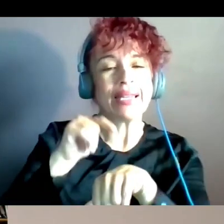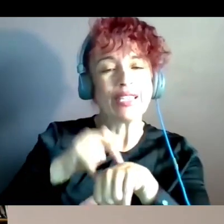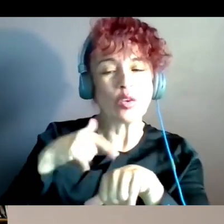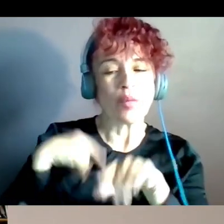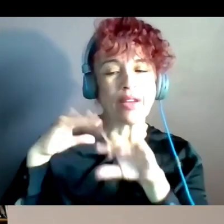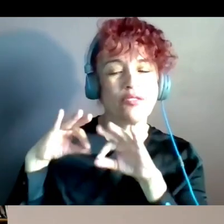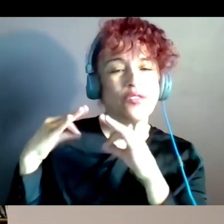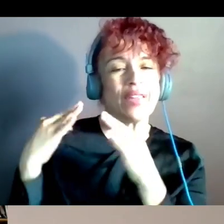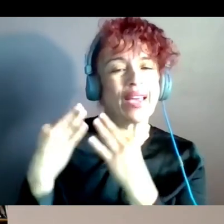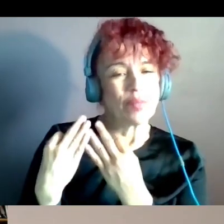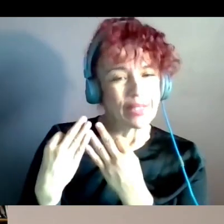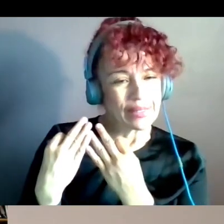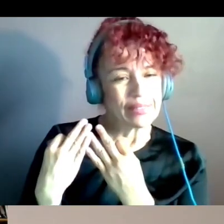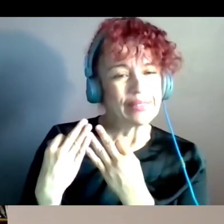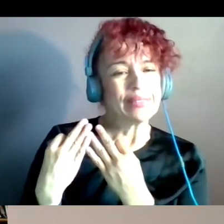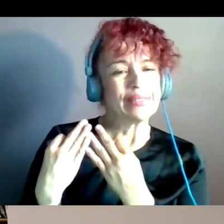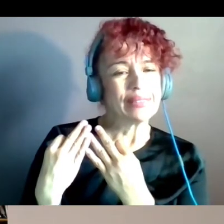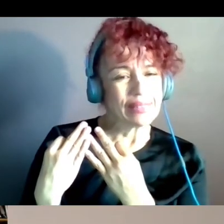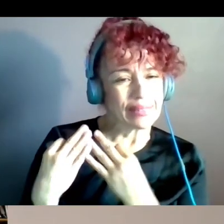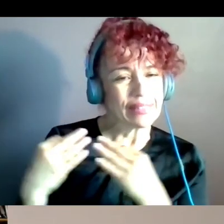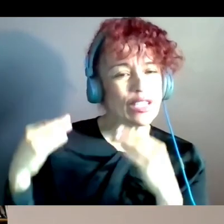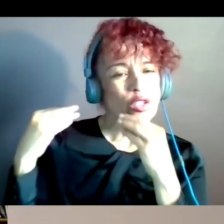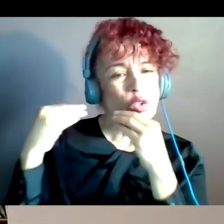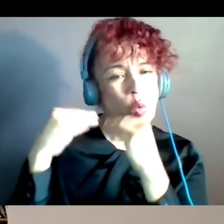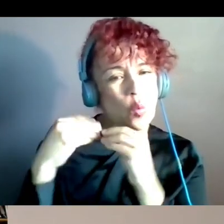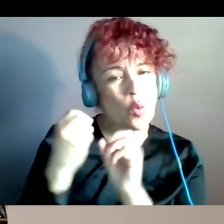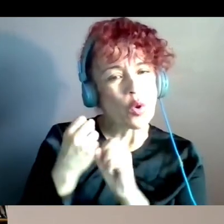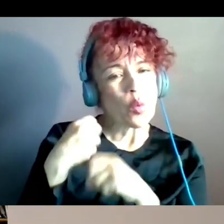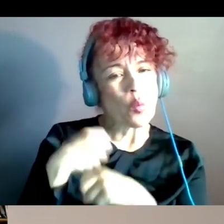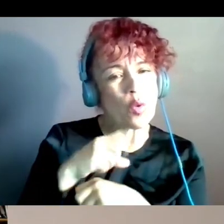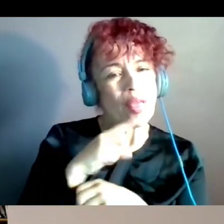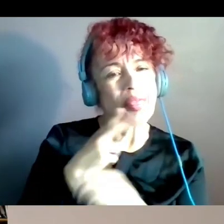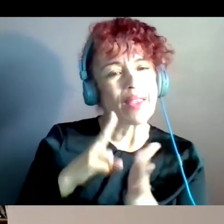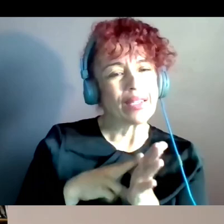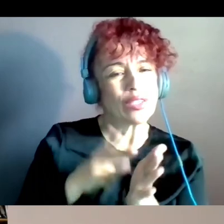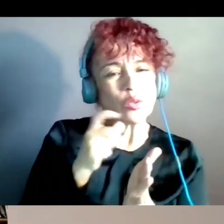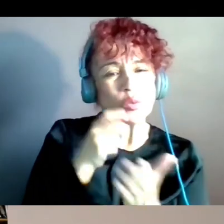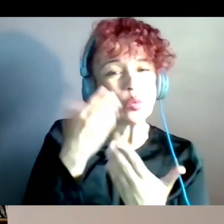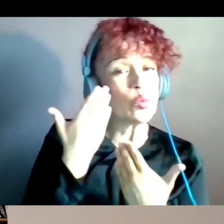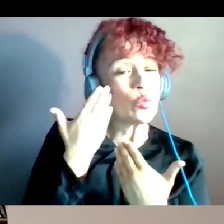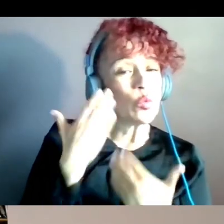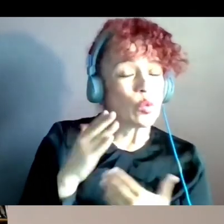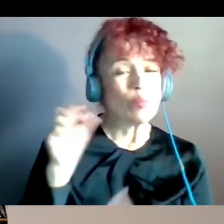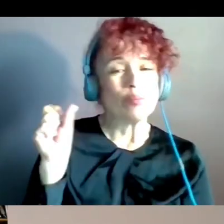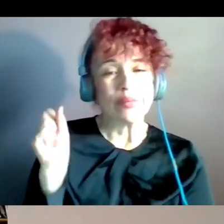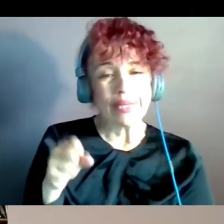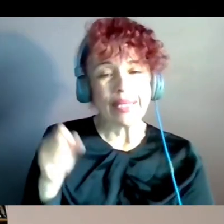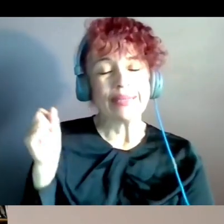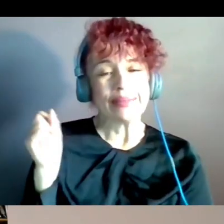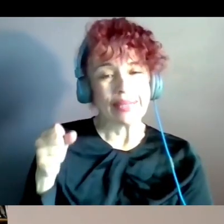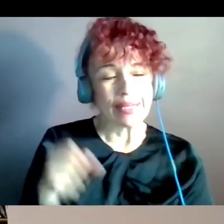family, I decided to get a lot more diligent about making sure I signed everything, because who knows where these things end up. yeah.